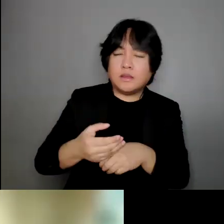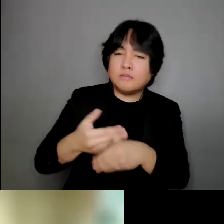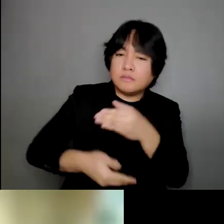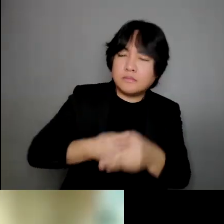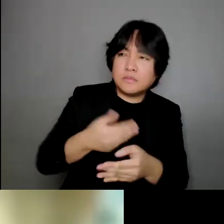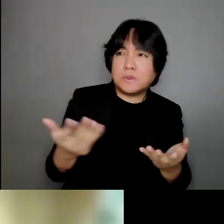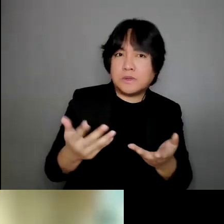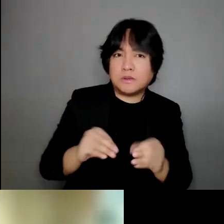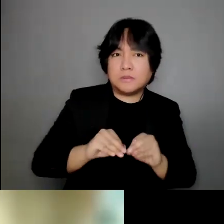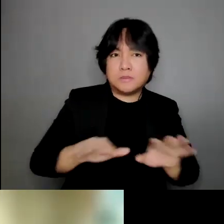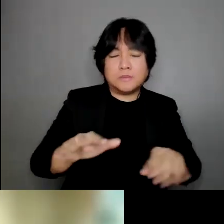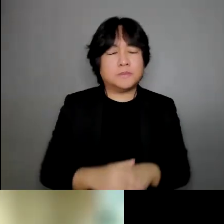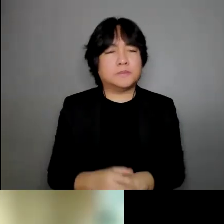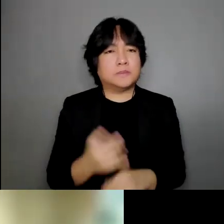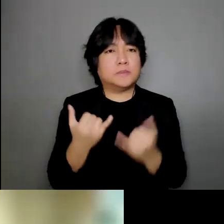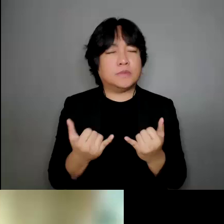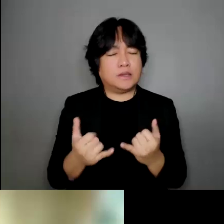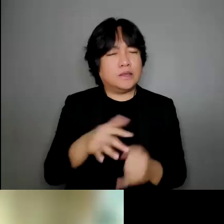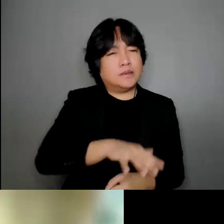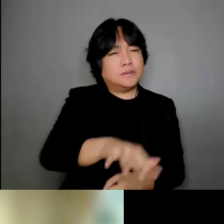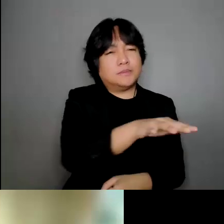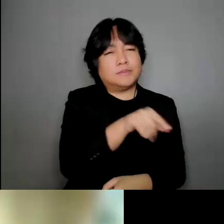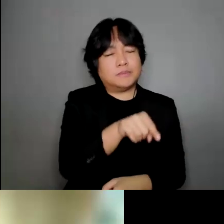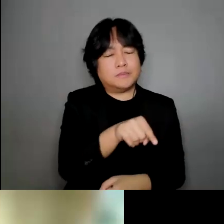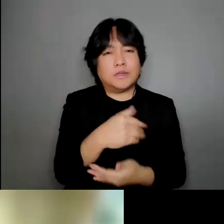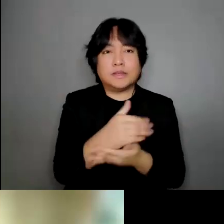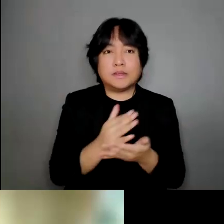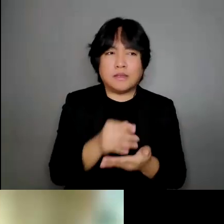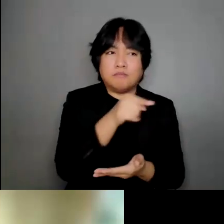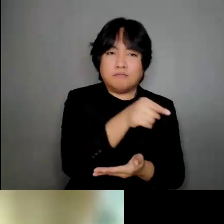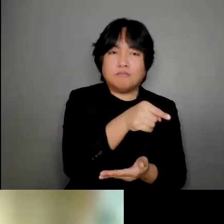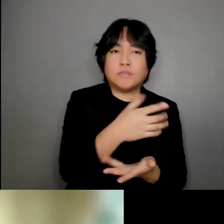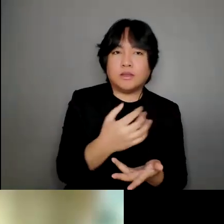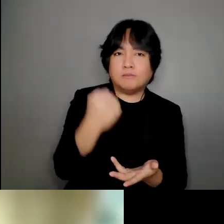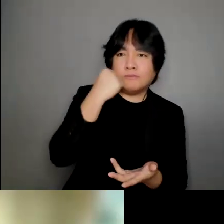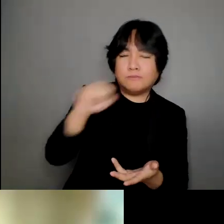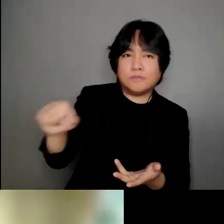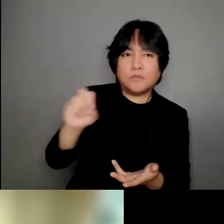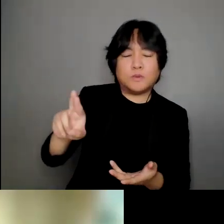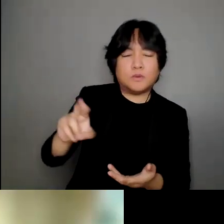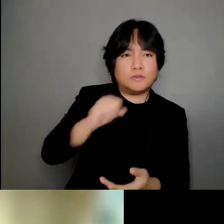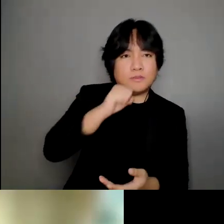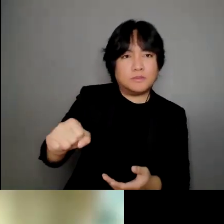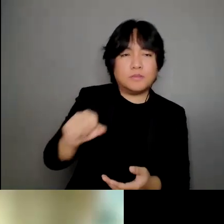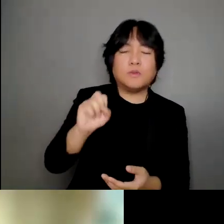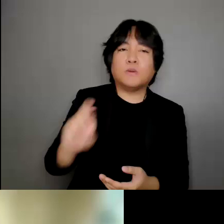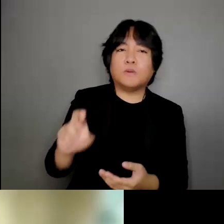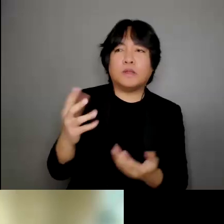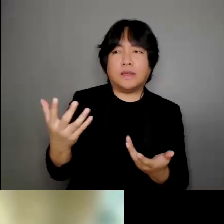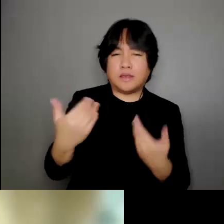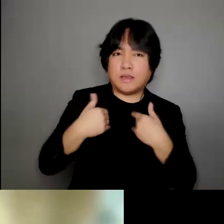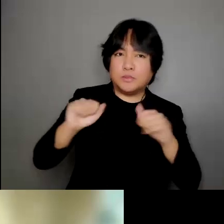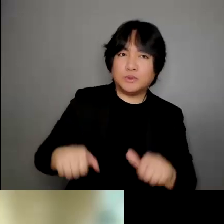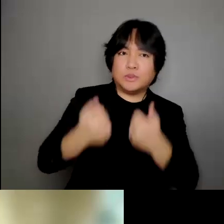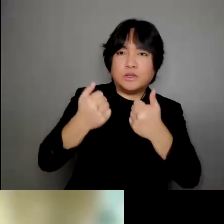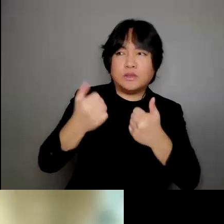within these spaces where we're seeing some form of resistance, some form of challenge to these colonial